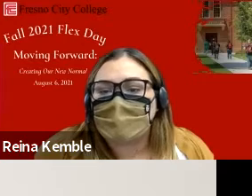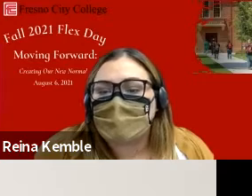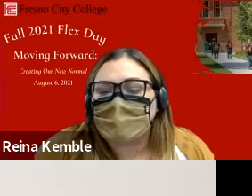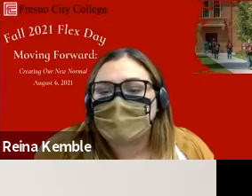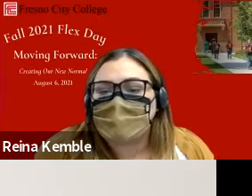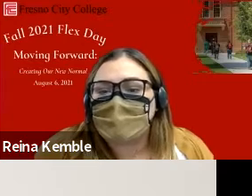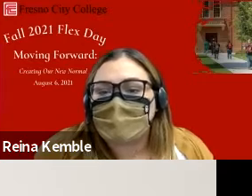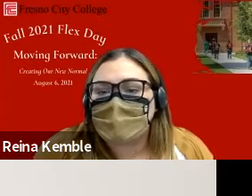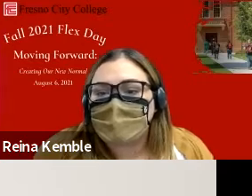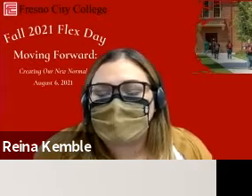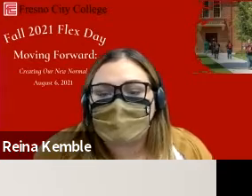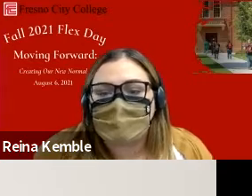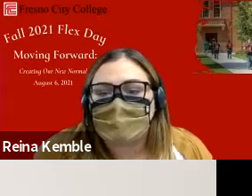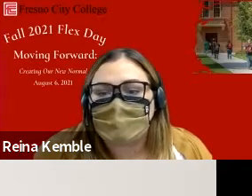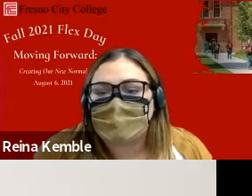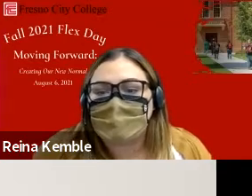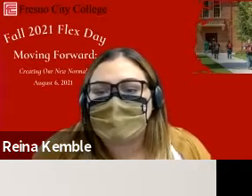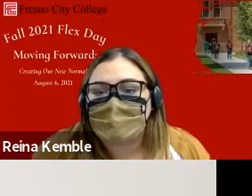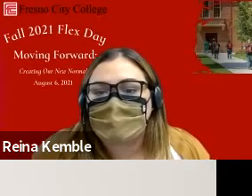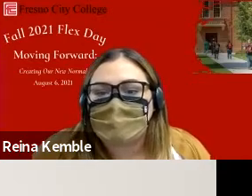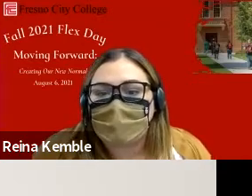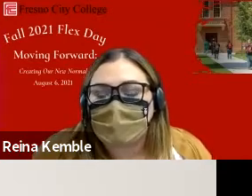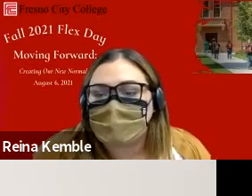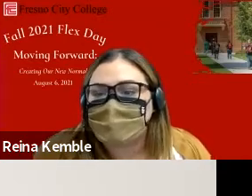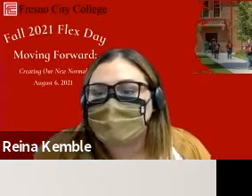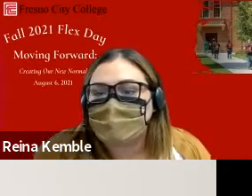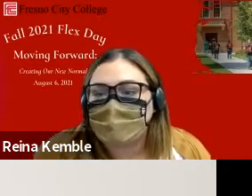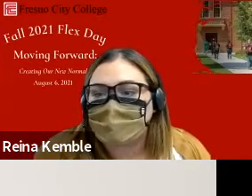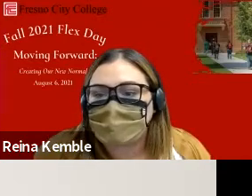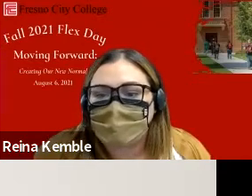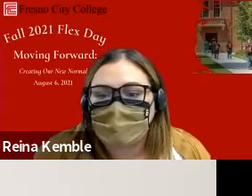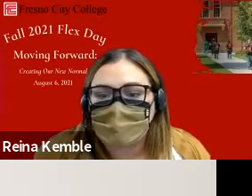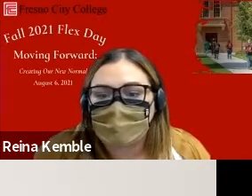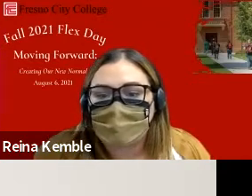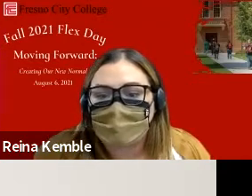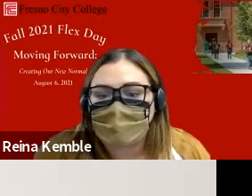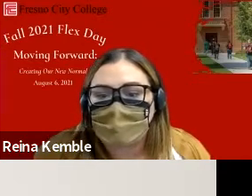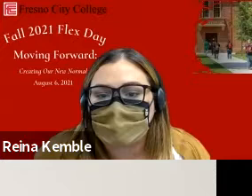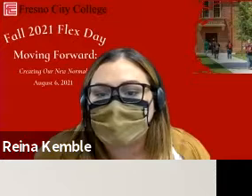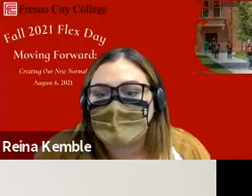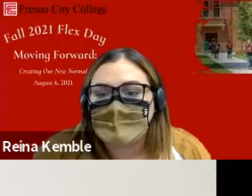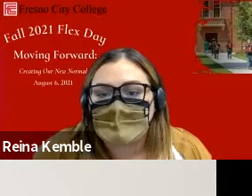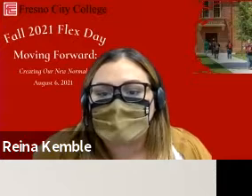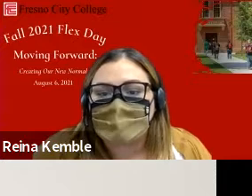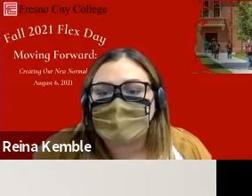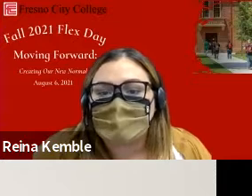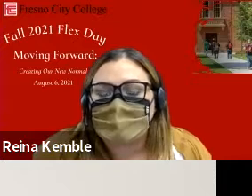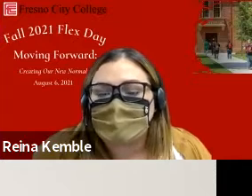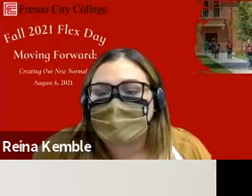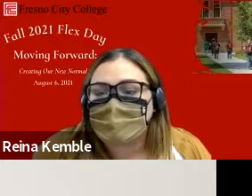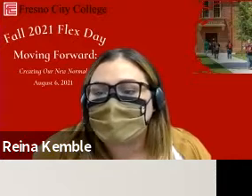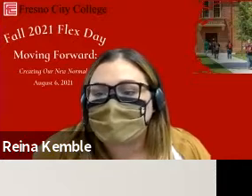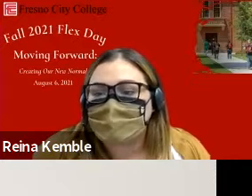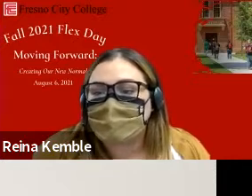Here are the two onboarding systems that we use. The Talent Ed is used for faculty members, and our Neo Ed is